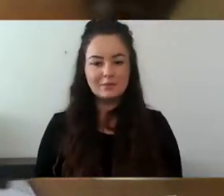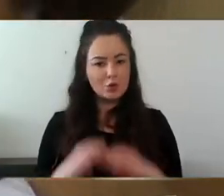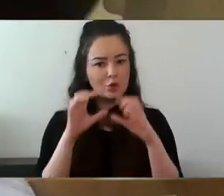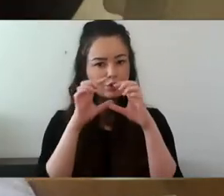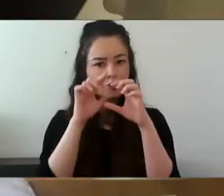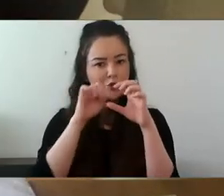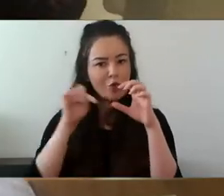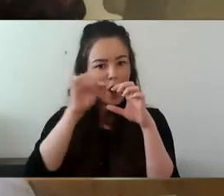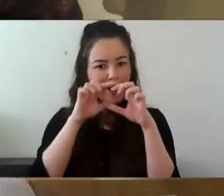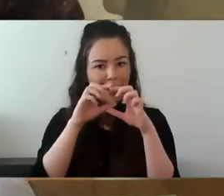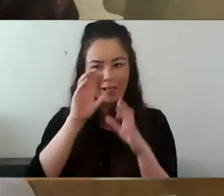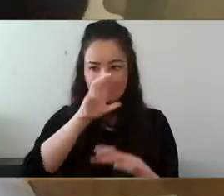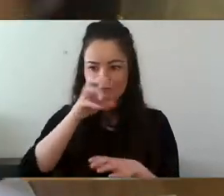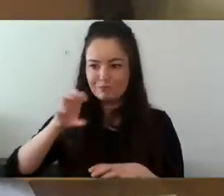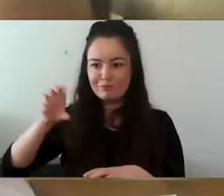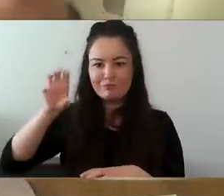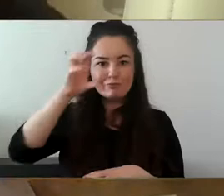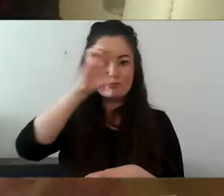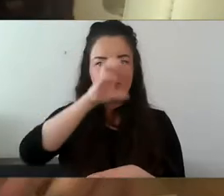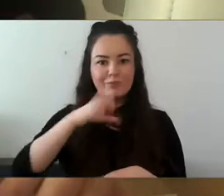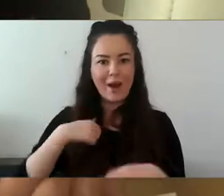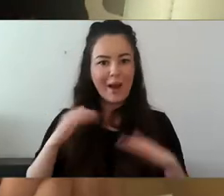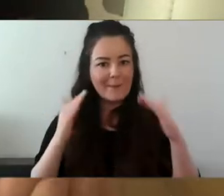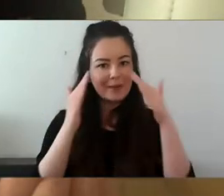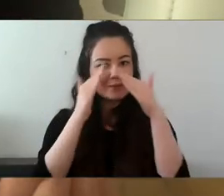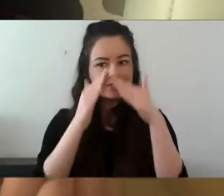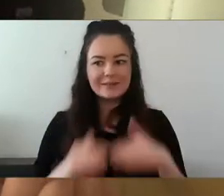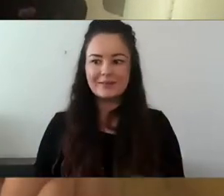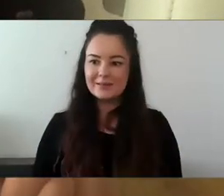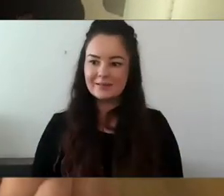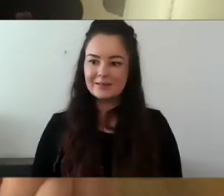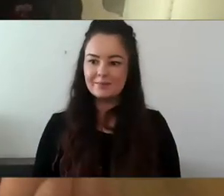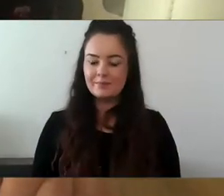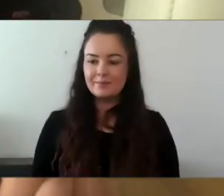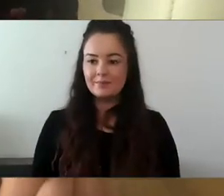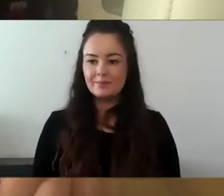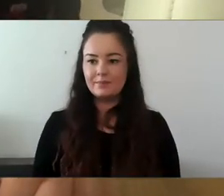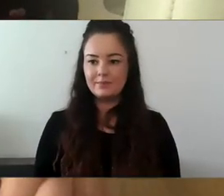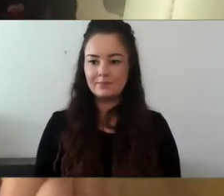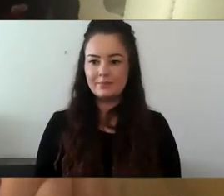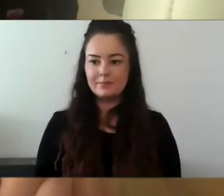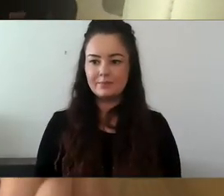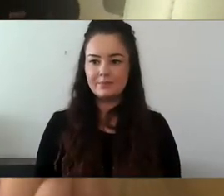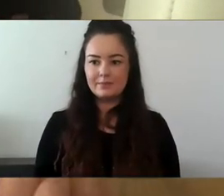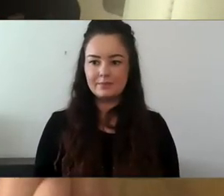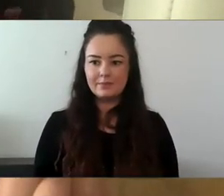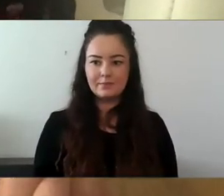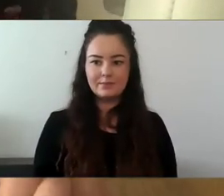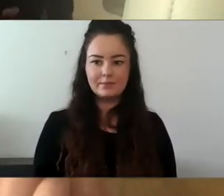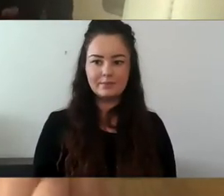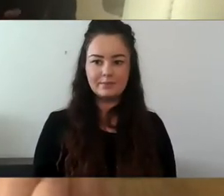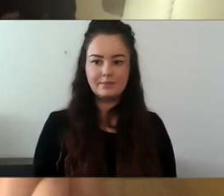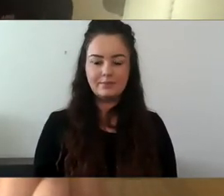circle shapes on our artwork.